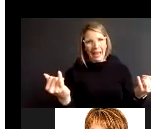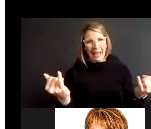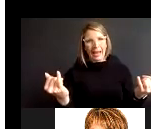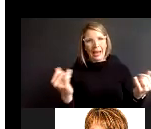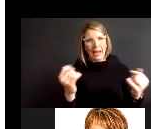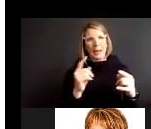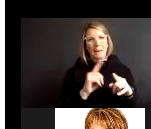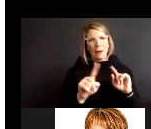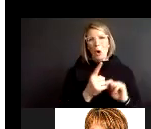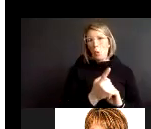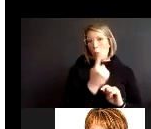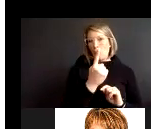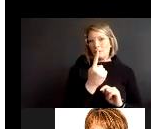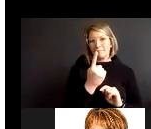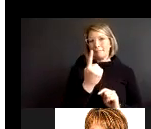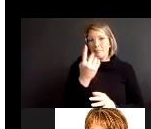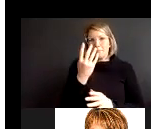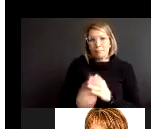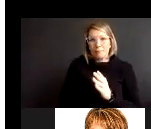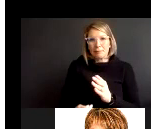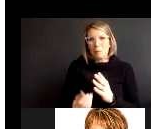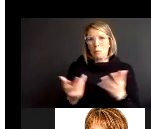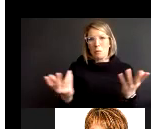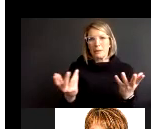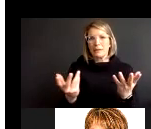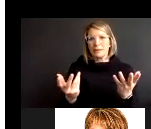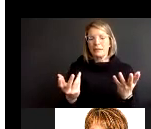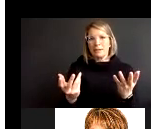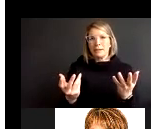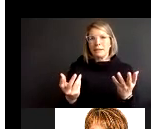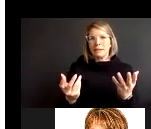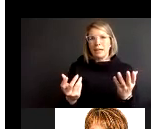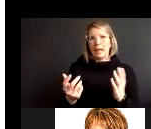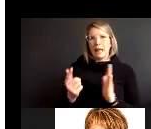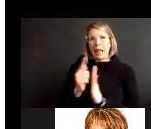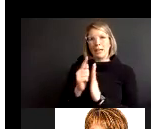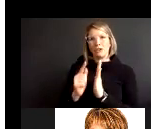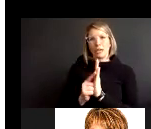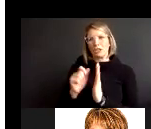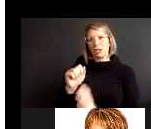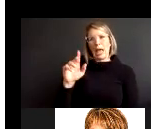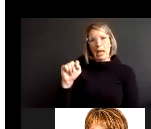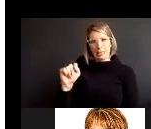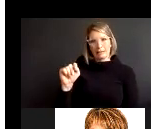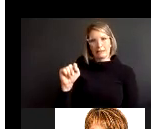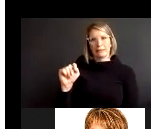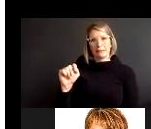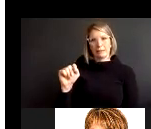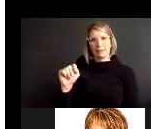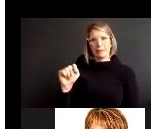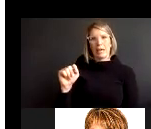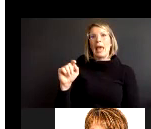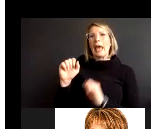that we probably should note too as well, just from how the Act kind of functions, that there is an ability under the Act to complete an emergency